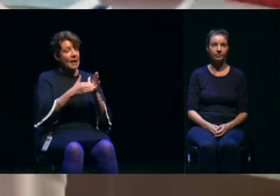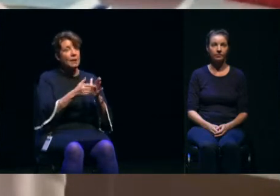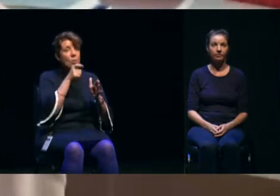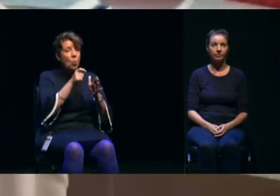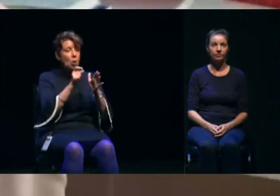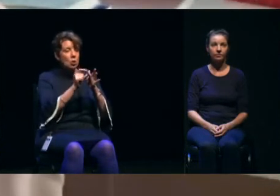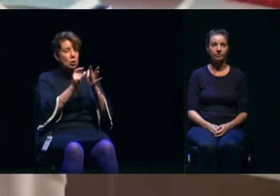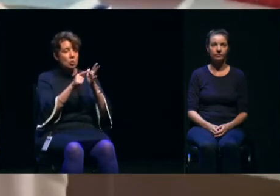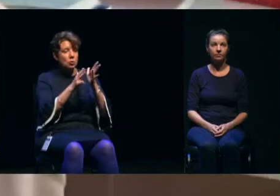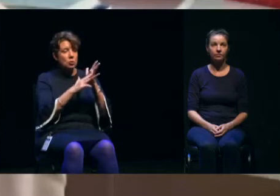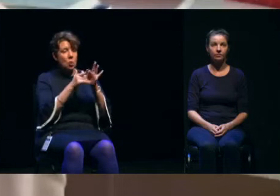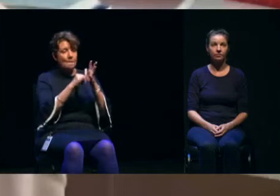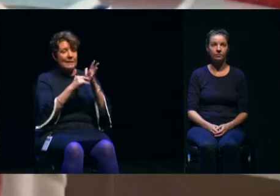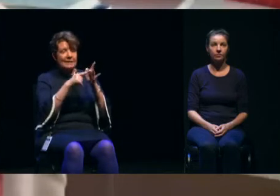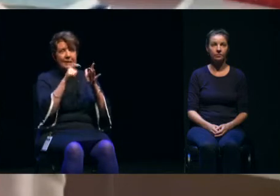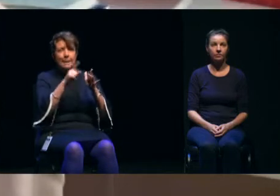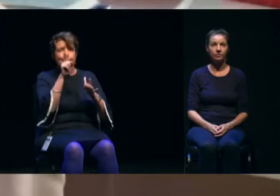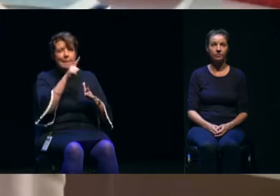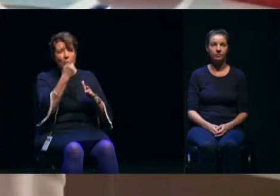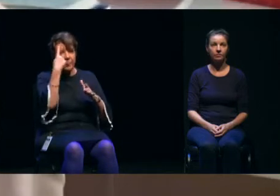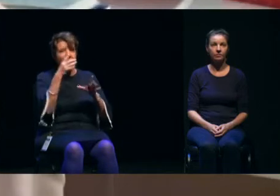it's no longer real violence. It's just a